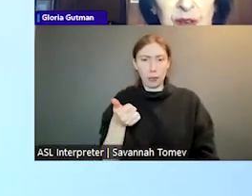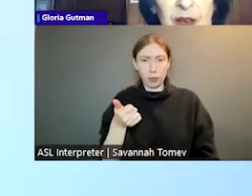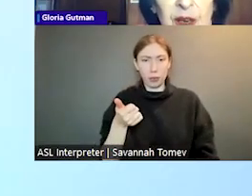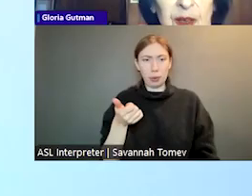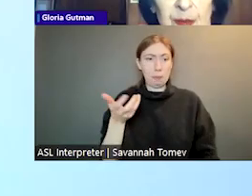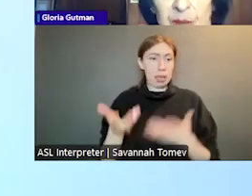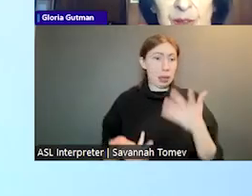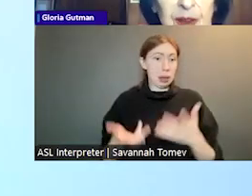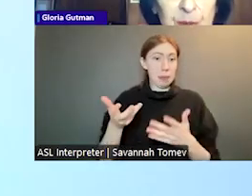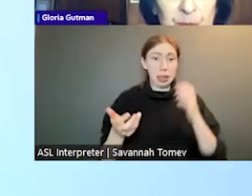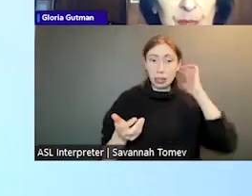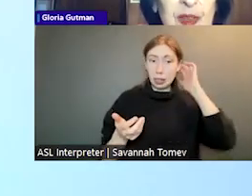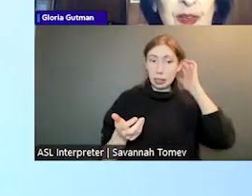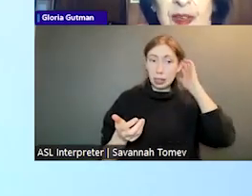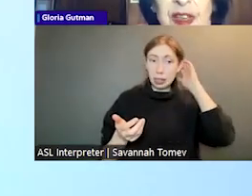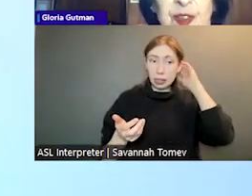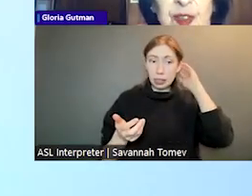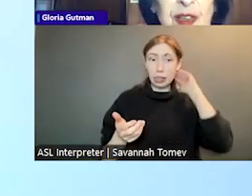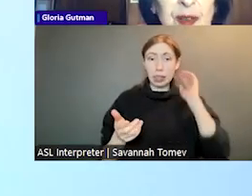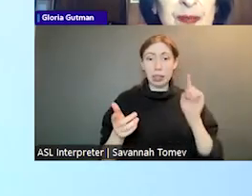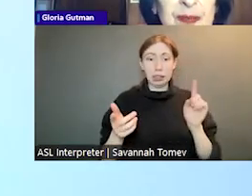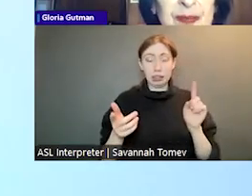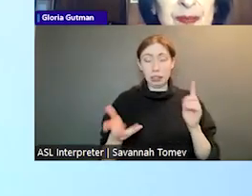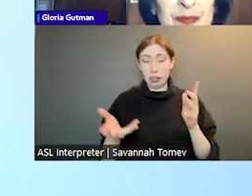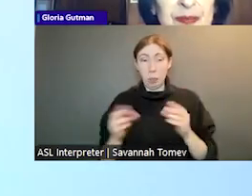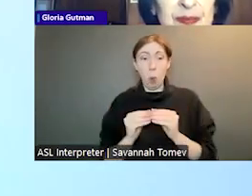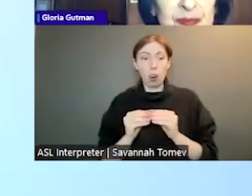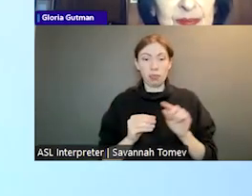grandkids, and others. Next slide.